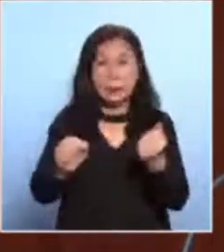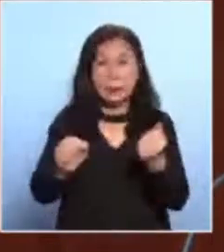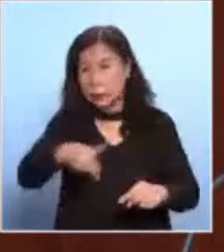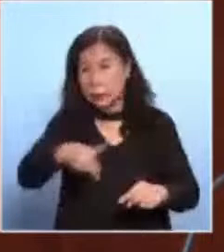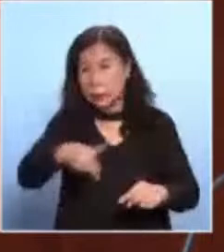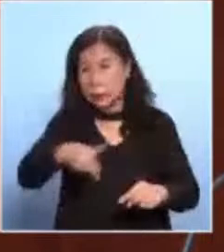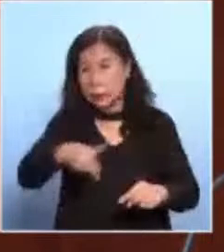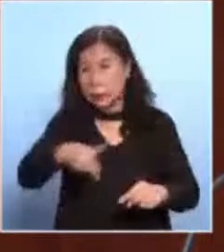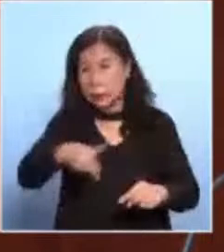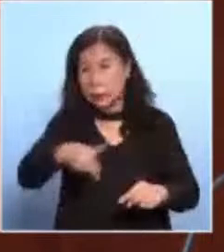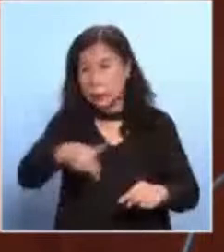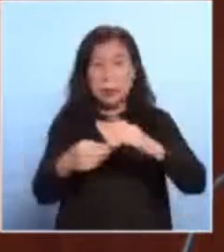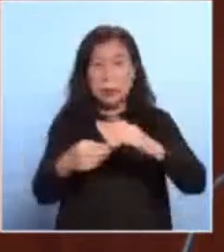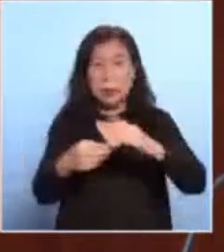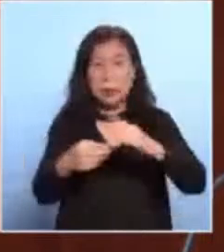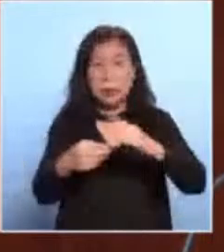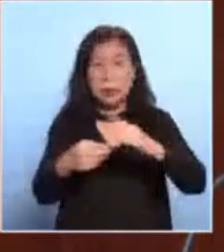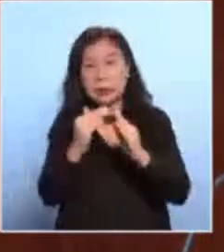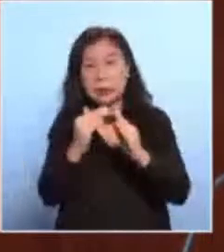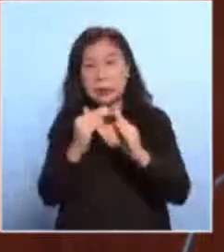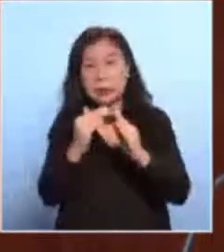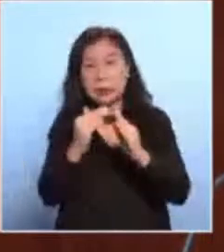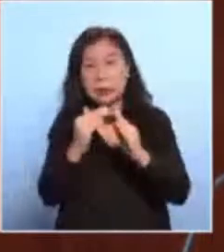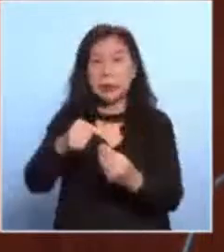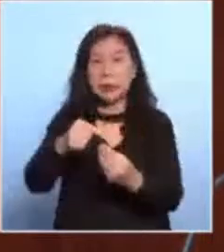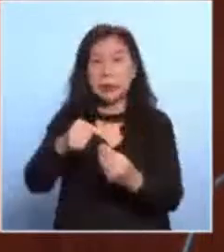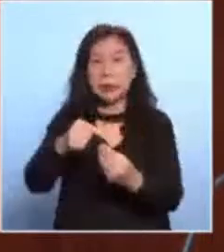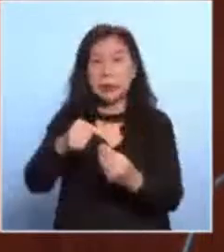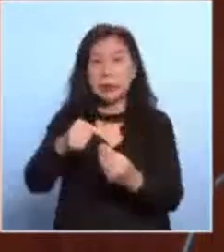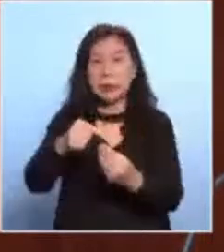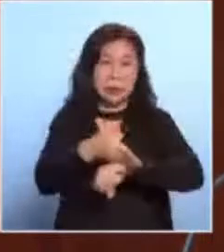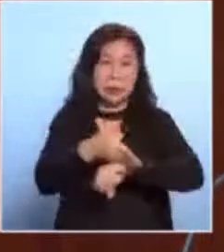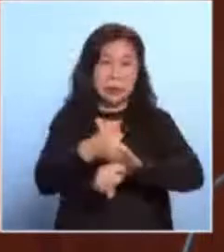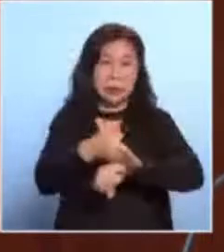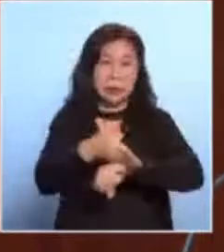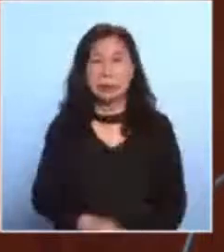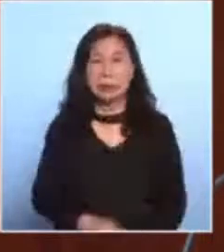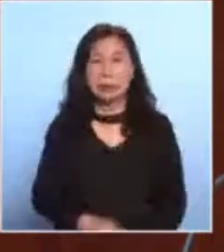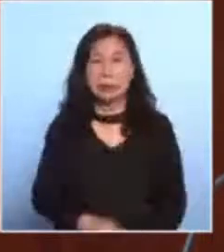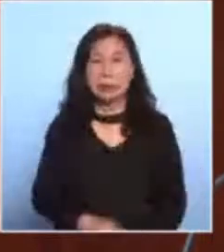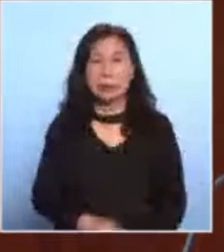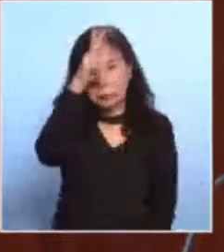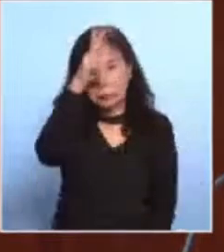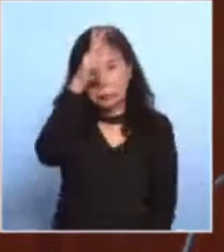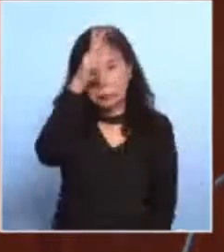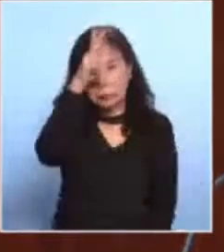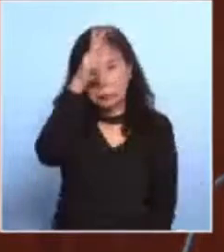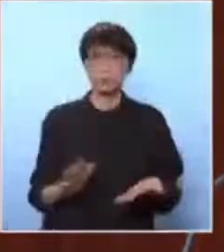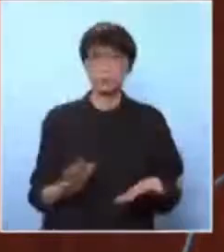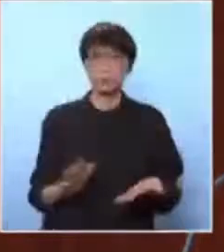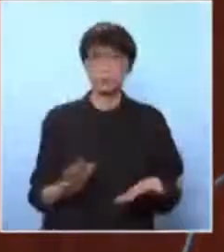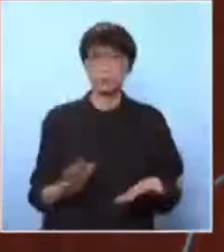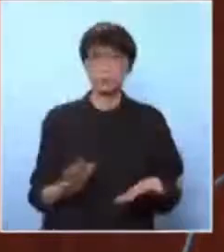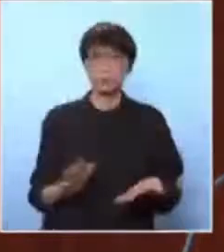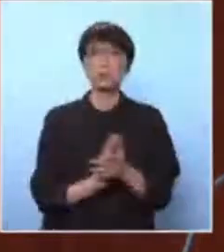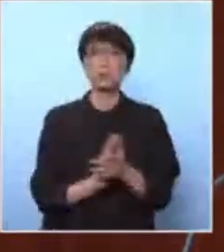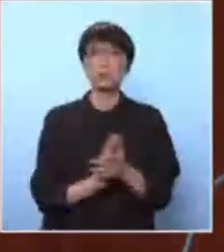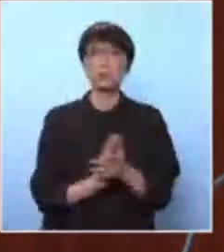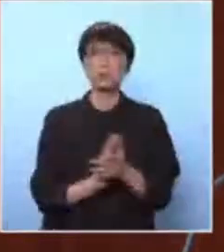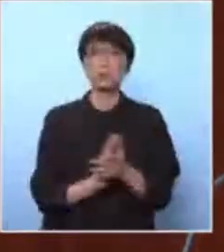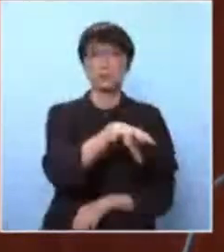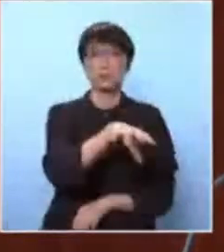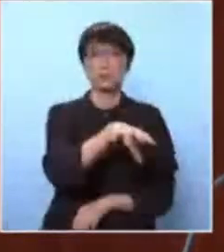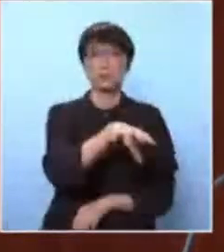and community environments of the SDU households. We will launch a pilot program on community living room, or the